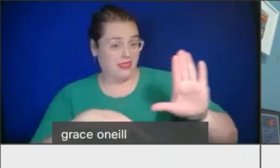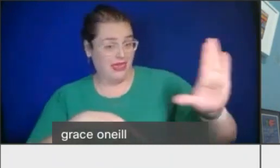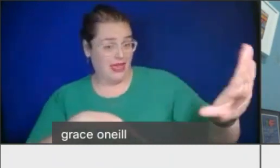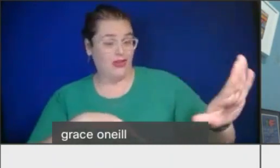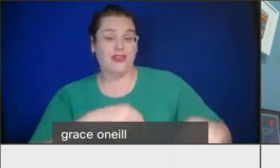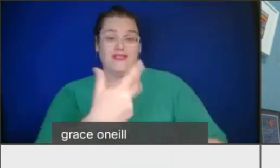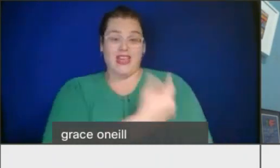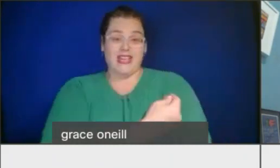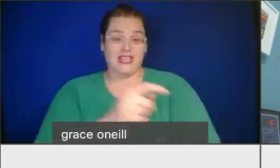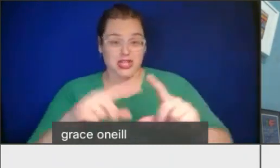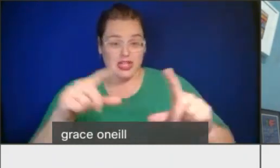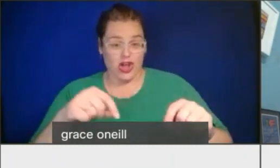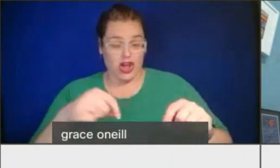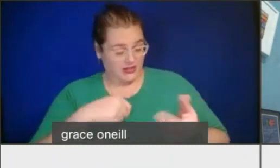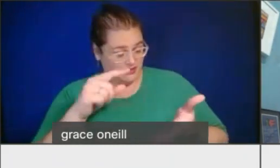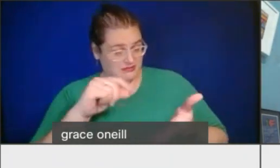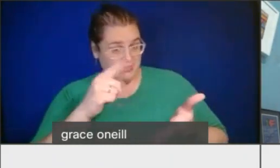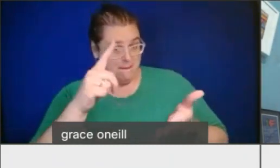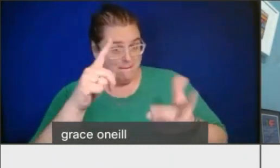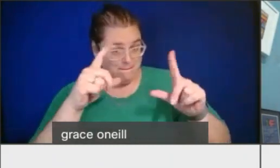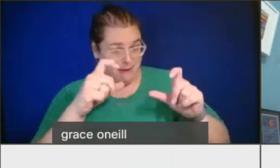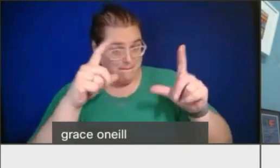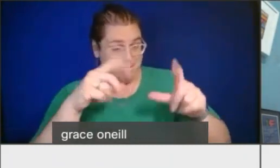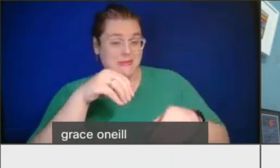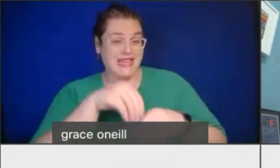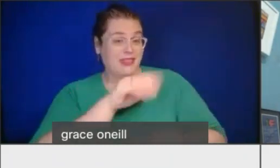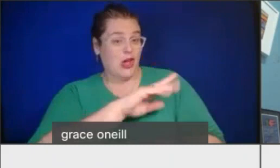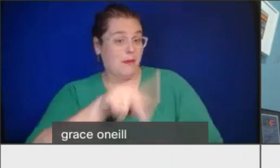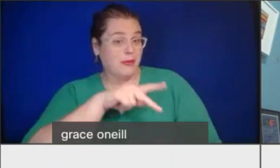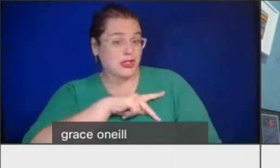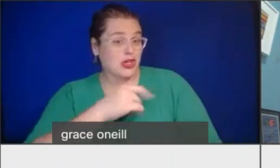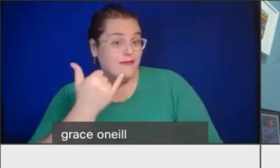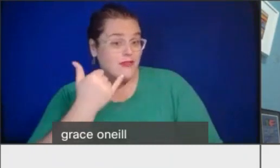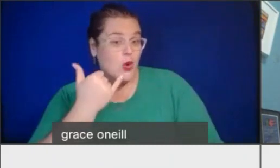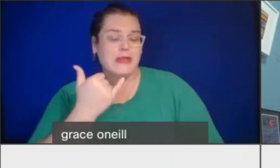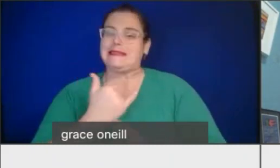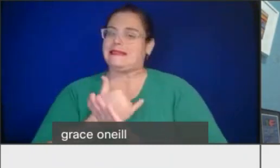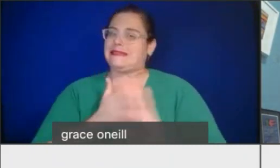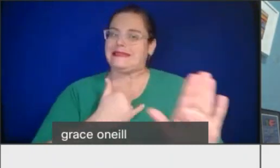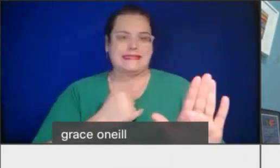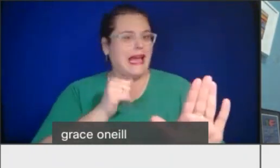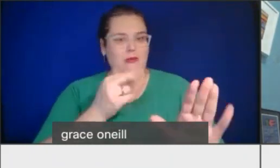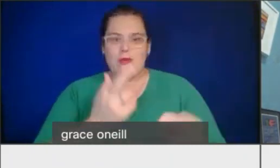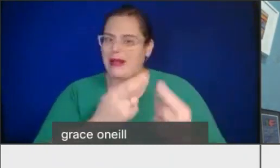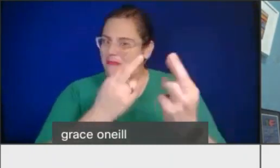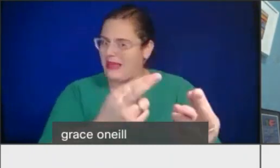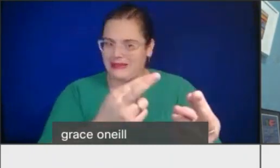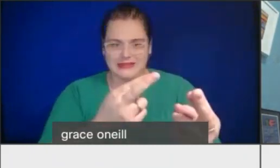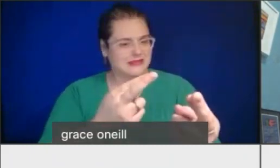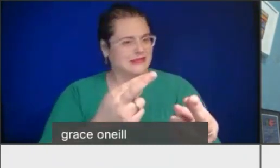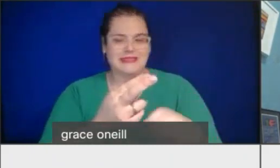their personal phone? They should probably not do that because that means that they will be